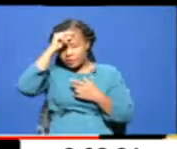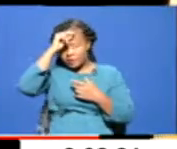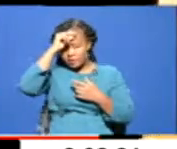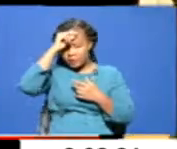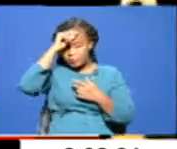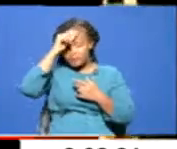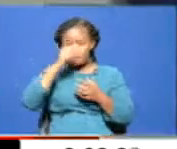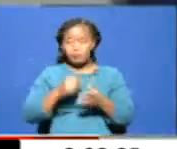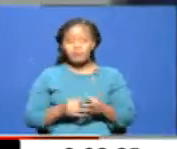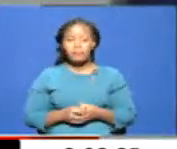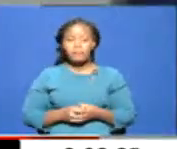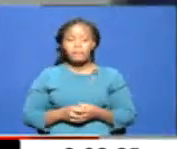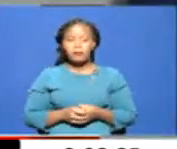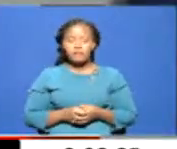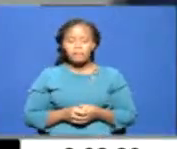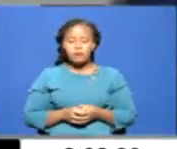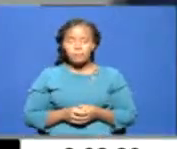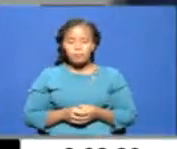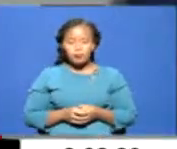Prime Edition.